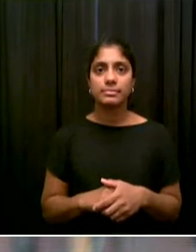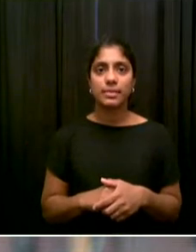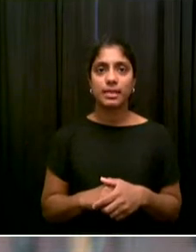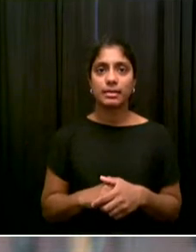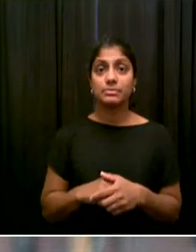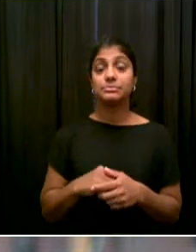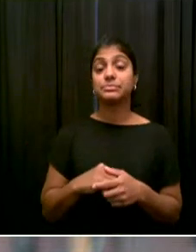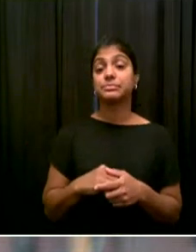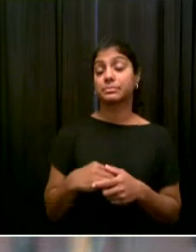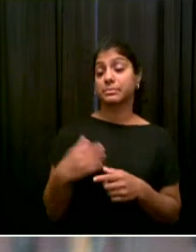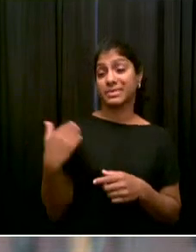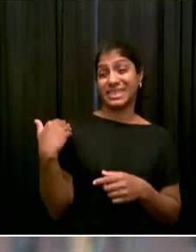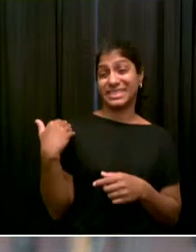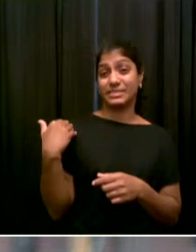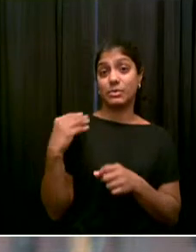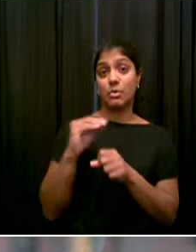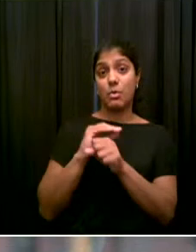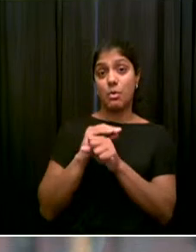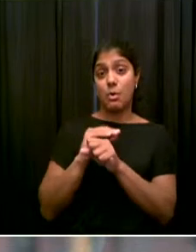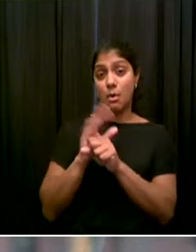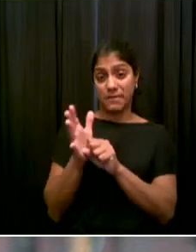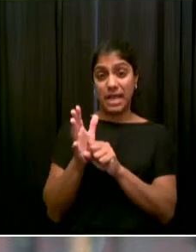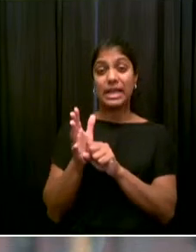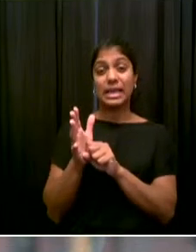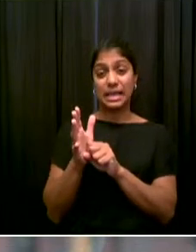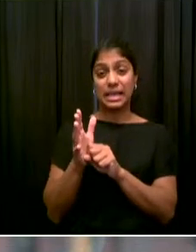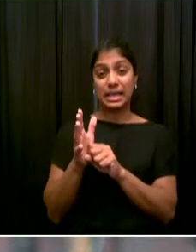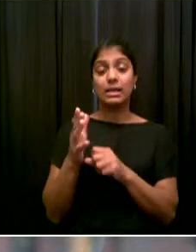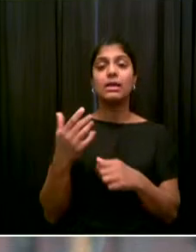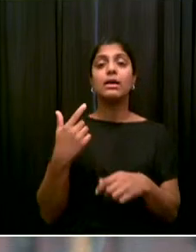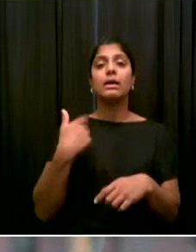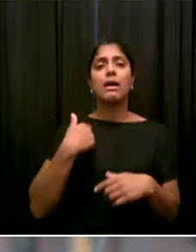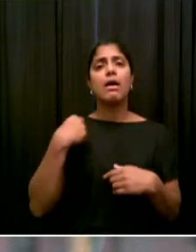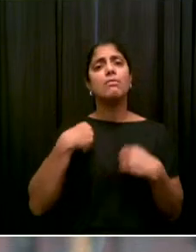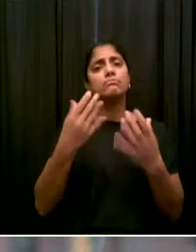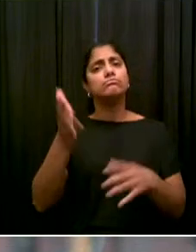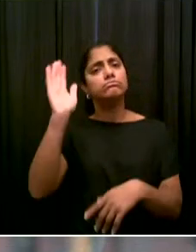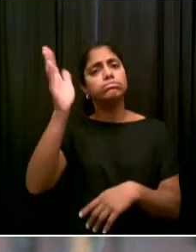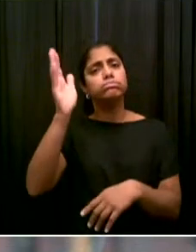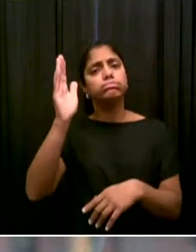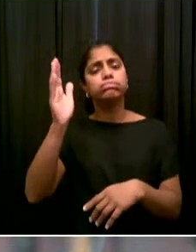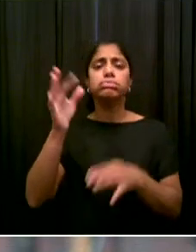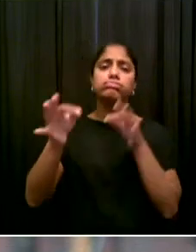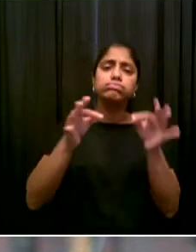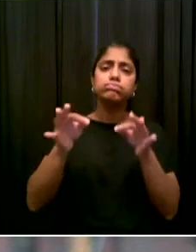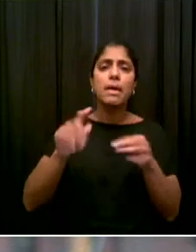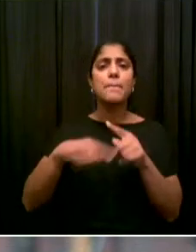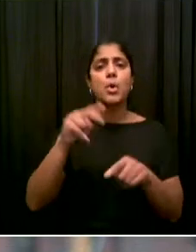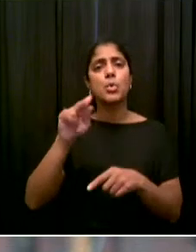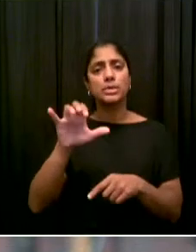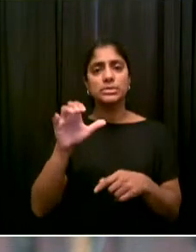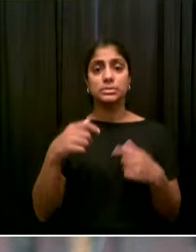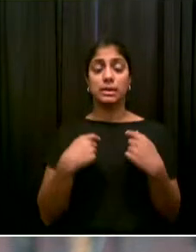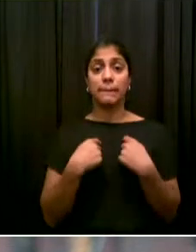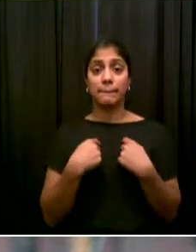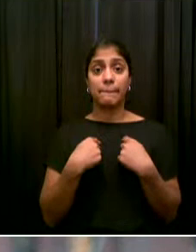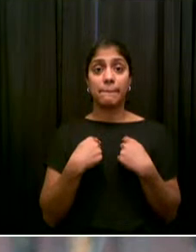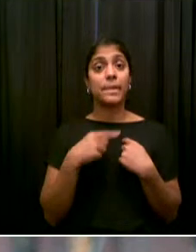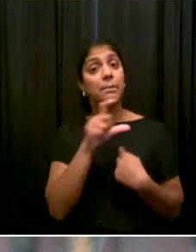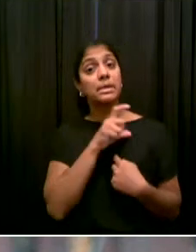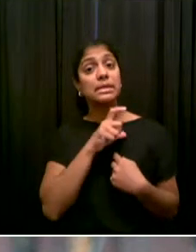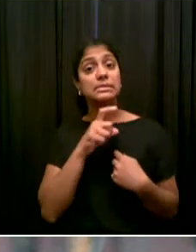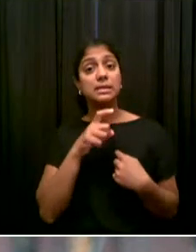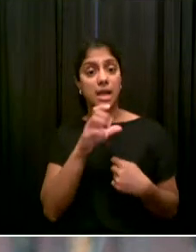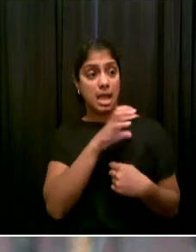coming. And with Commissioner Shea, we talked about the focus on young people. This is a passion of